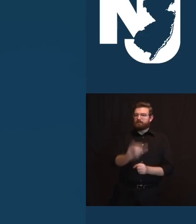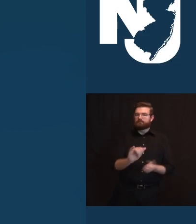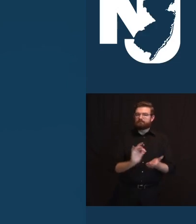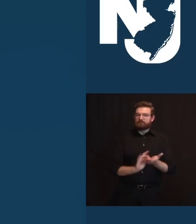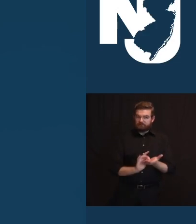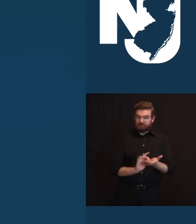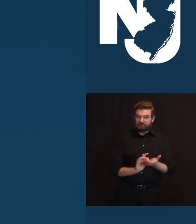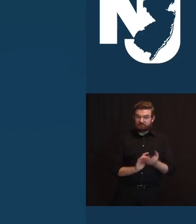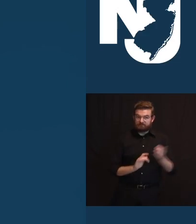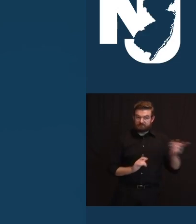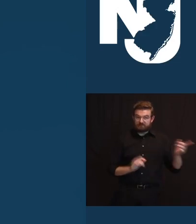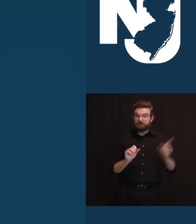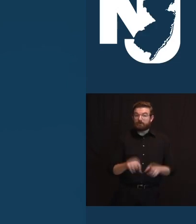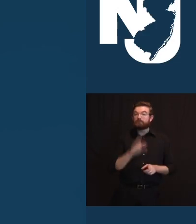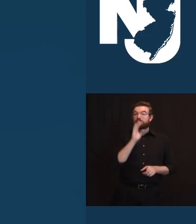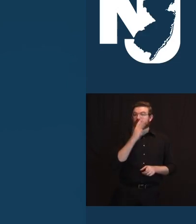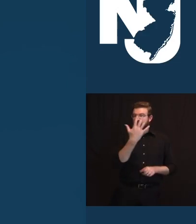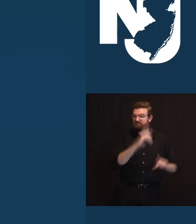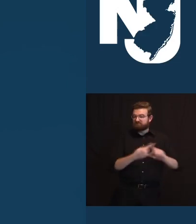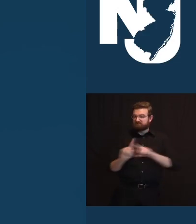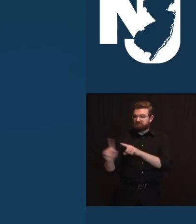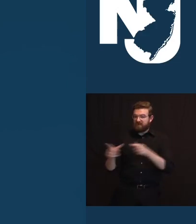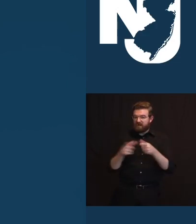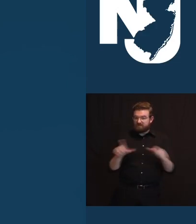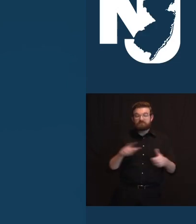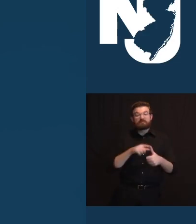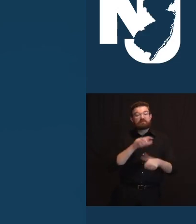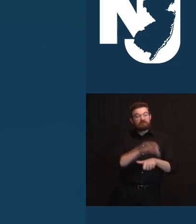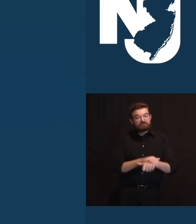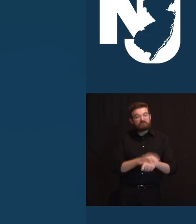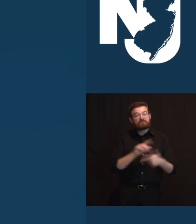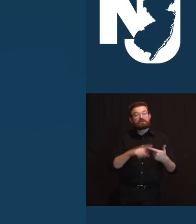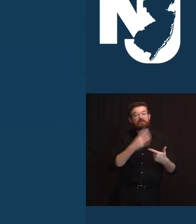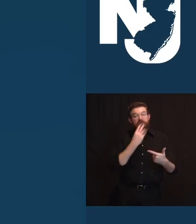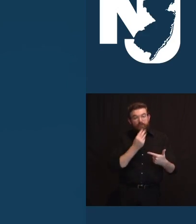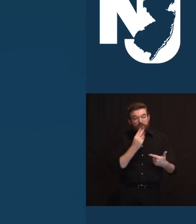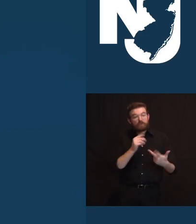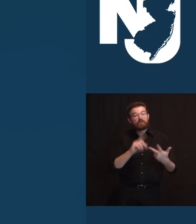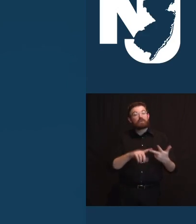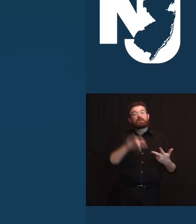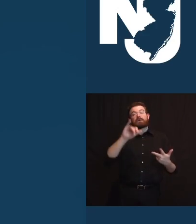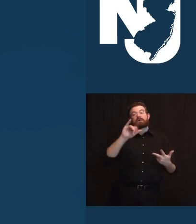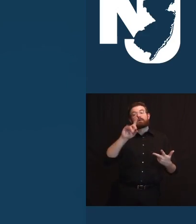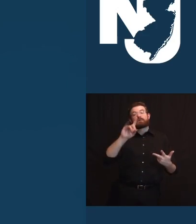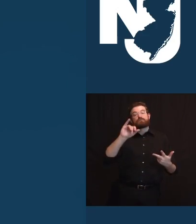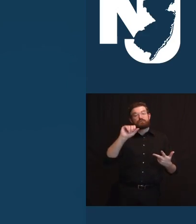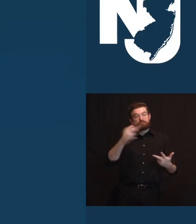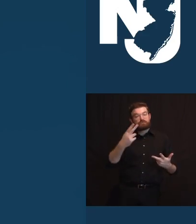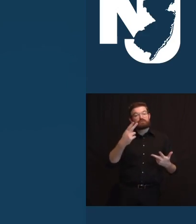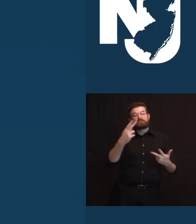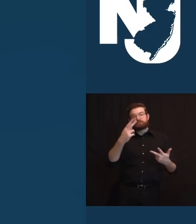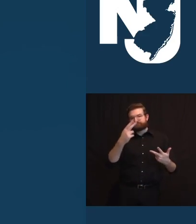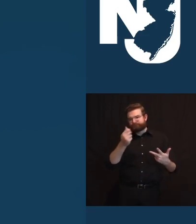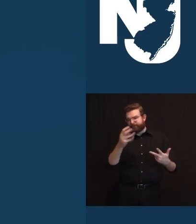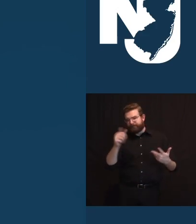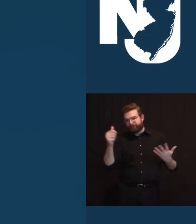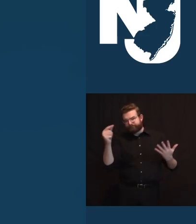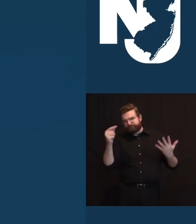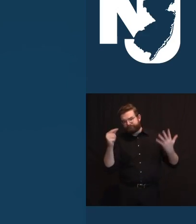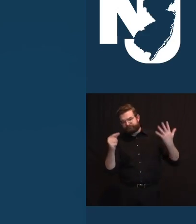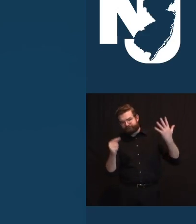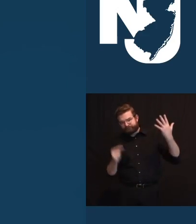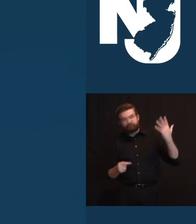Russian. Esther spent her later years at the Daughters of Israel nursing home, taking comfort in the Jewish cuisine